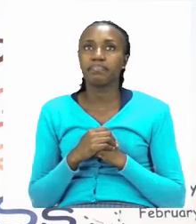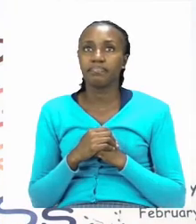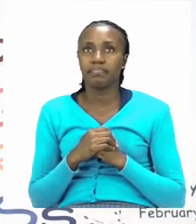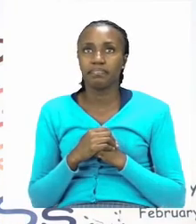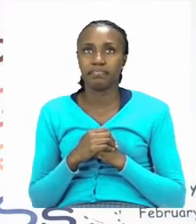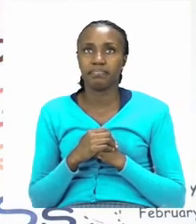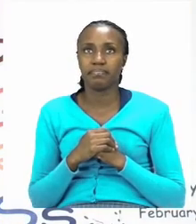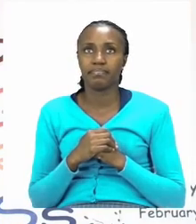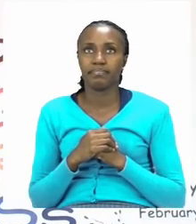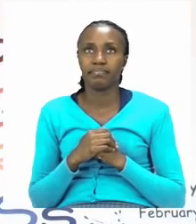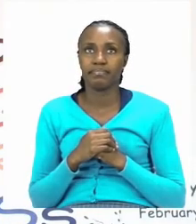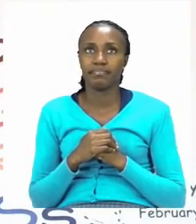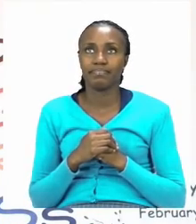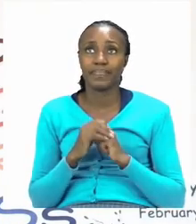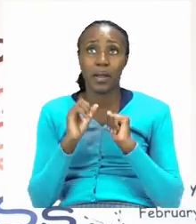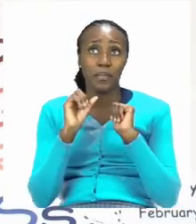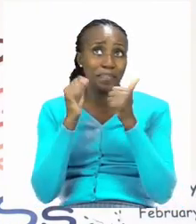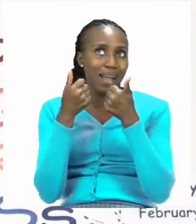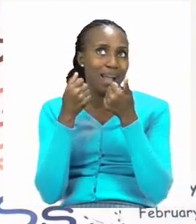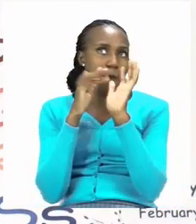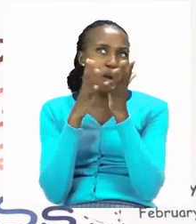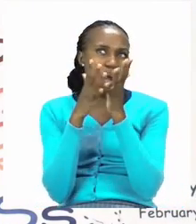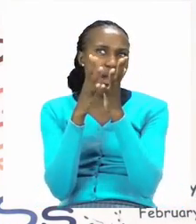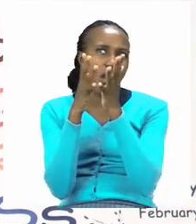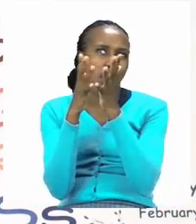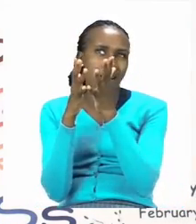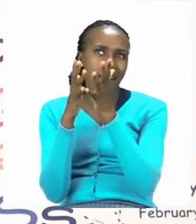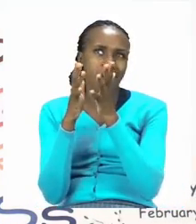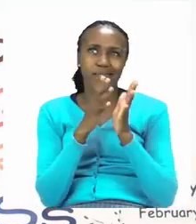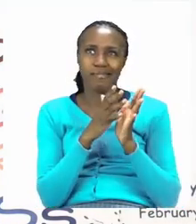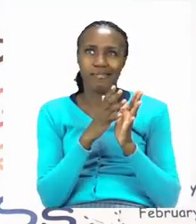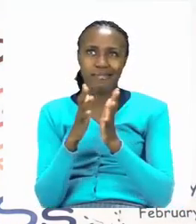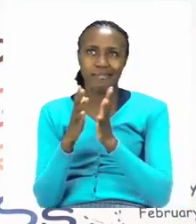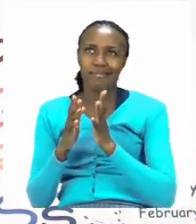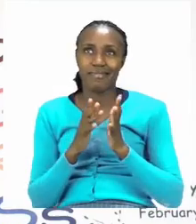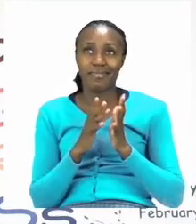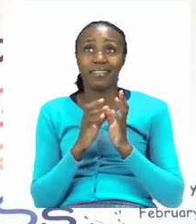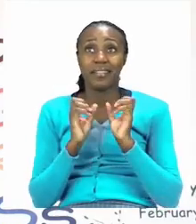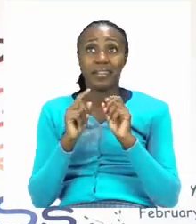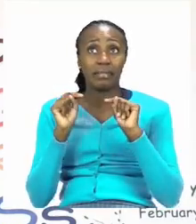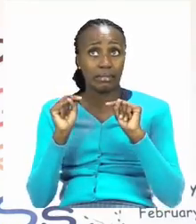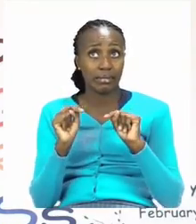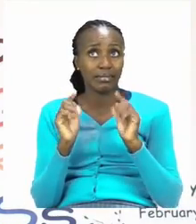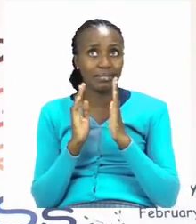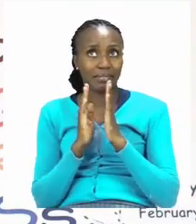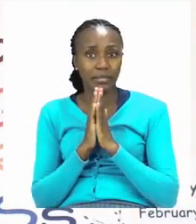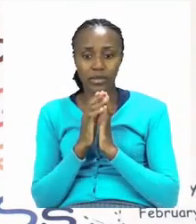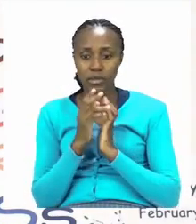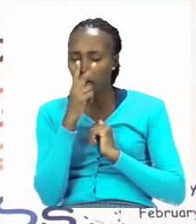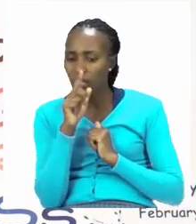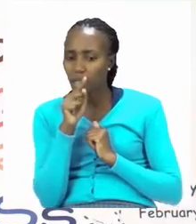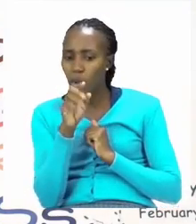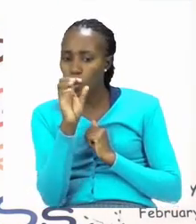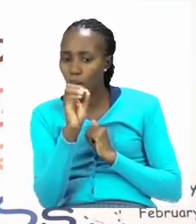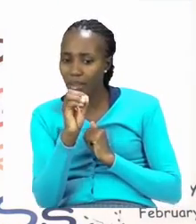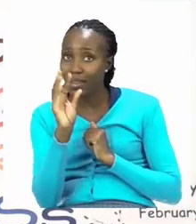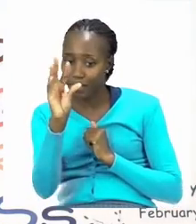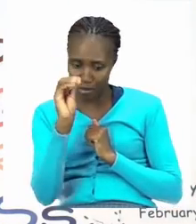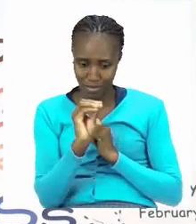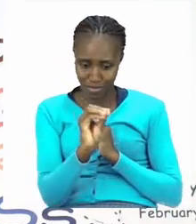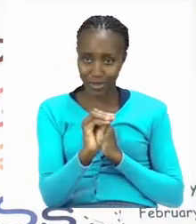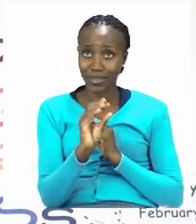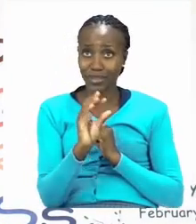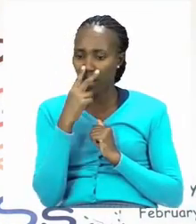wet. Well done, everyone. Now go ahead and fill in any missing letters for our